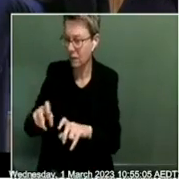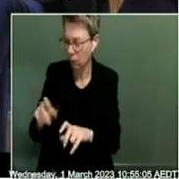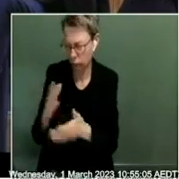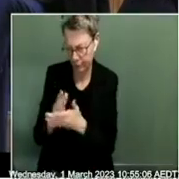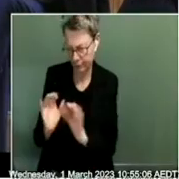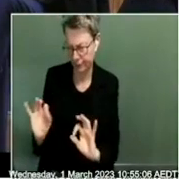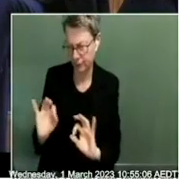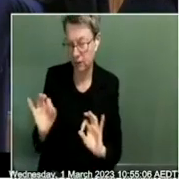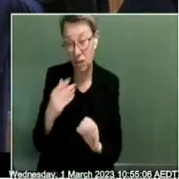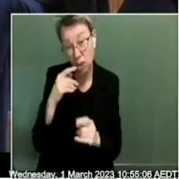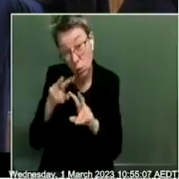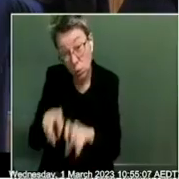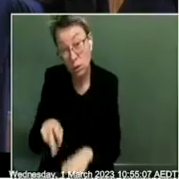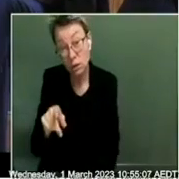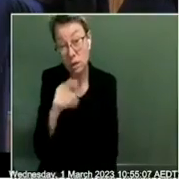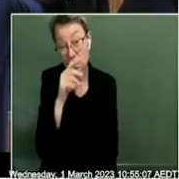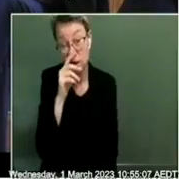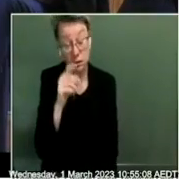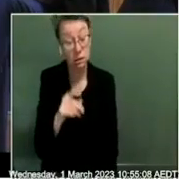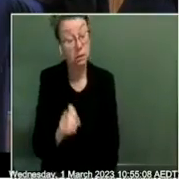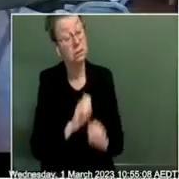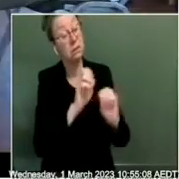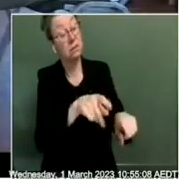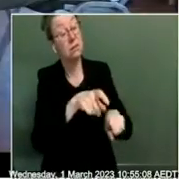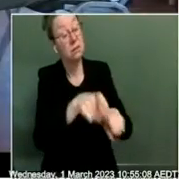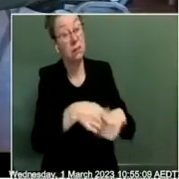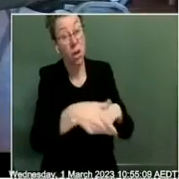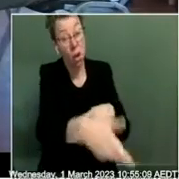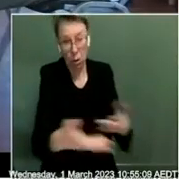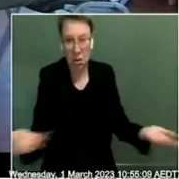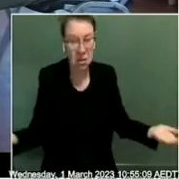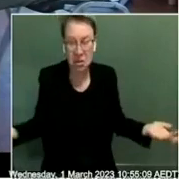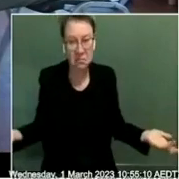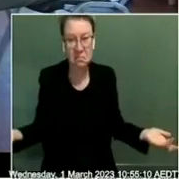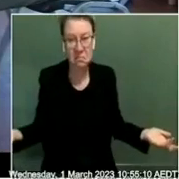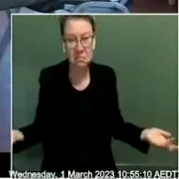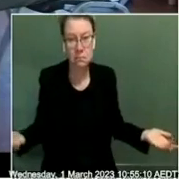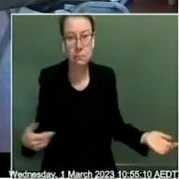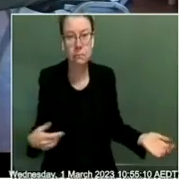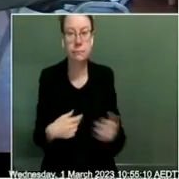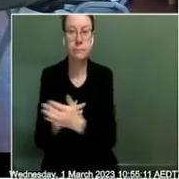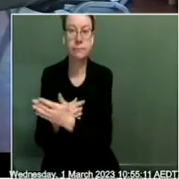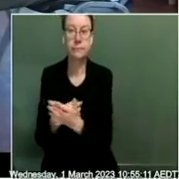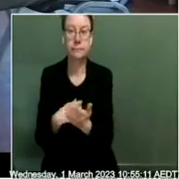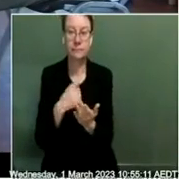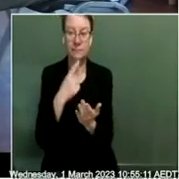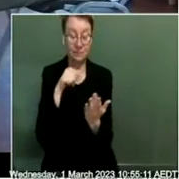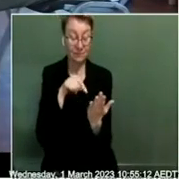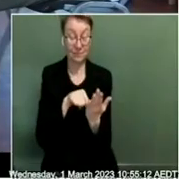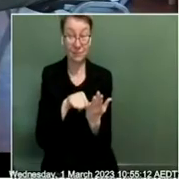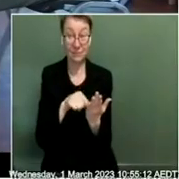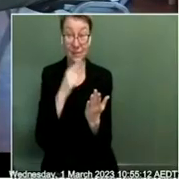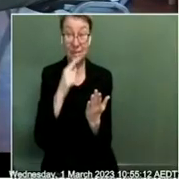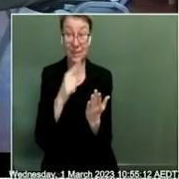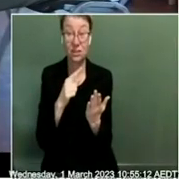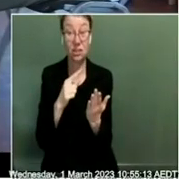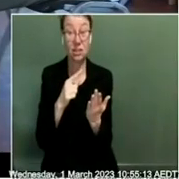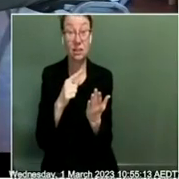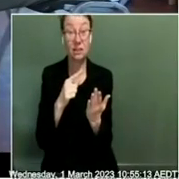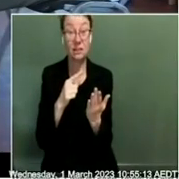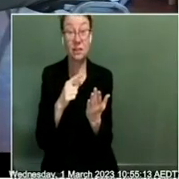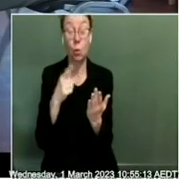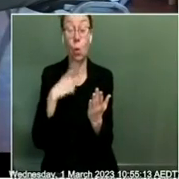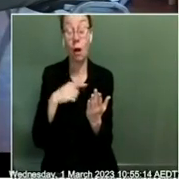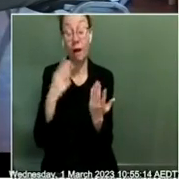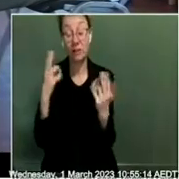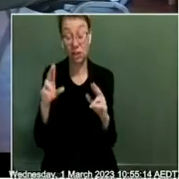know, we don't know, but... Malnutrition, and bed sores, but... Neglect. Total neglect. Yeah. See, he's laying in